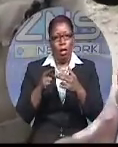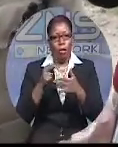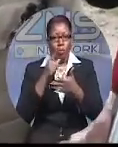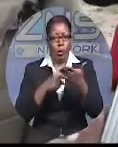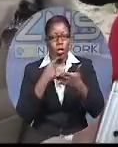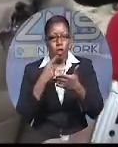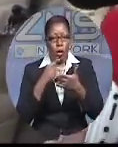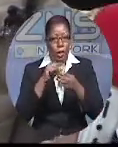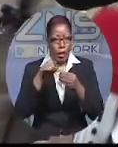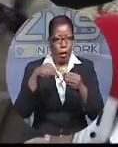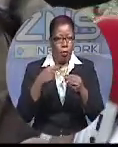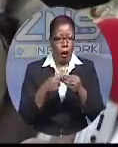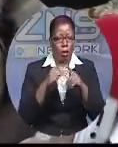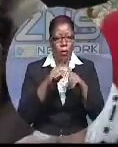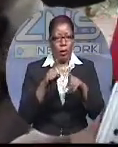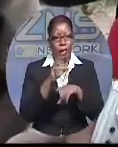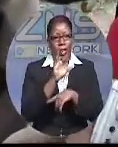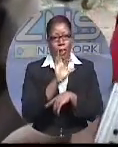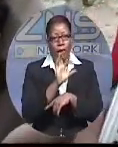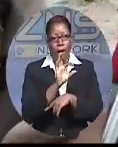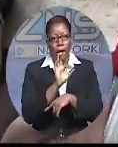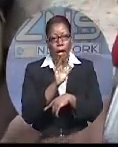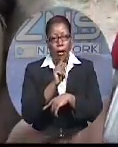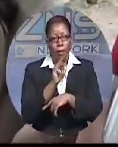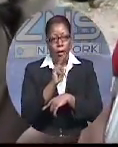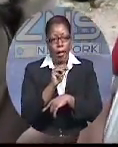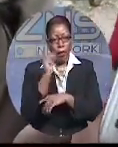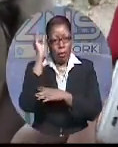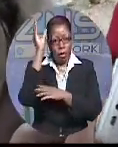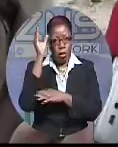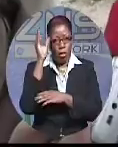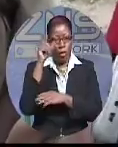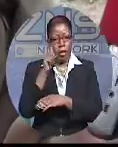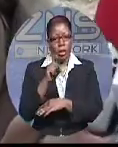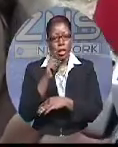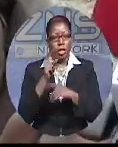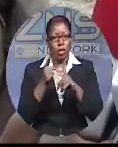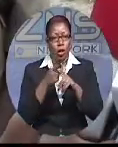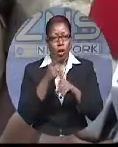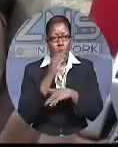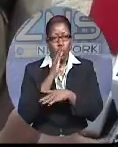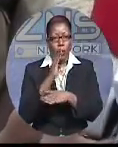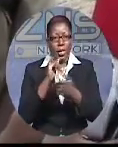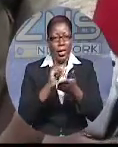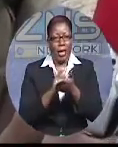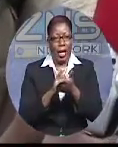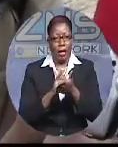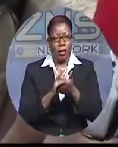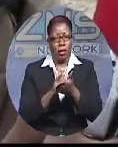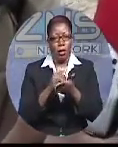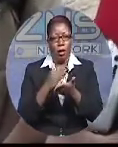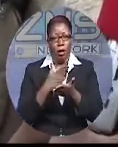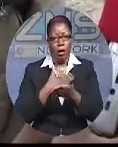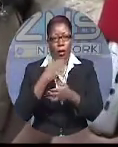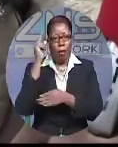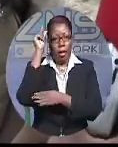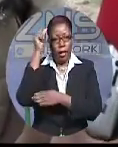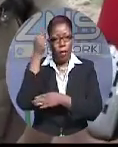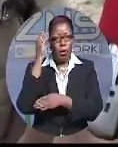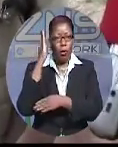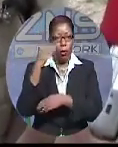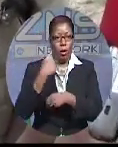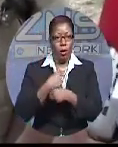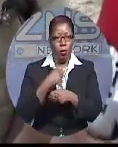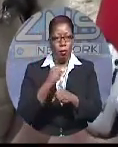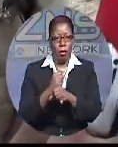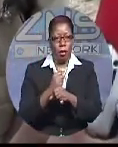what the FNM's concern ought to be that my government will be